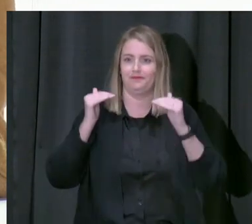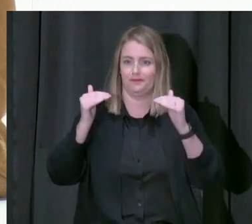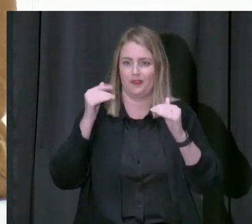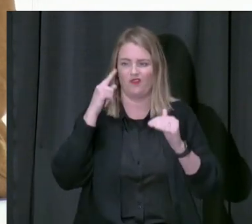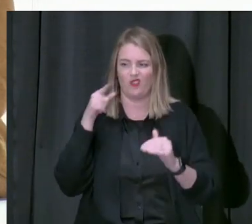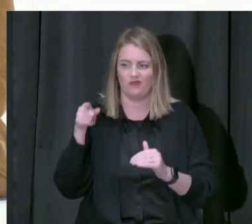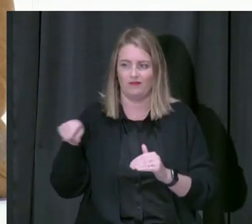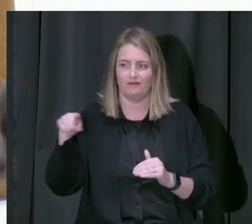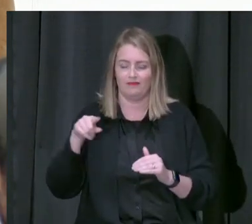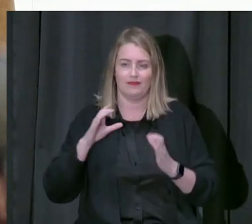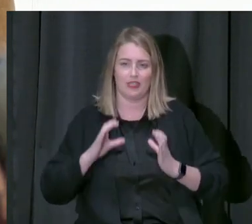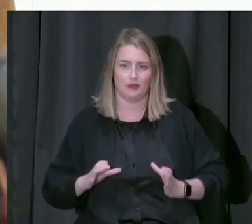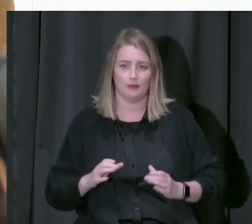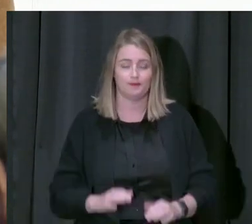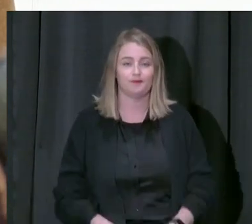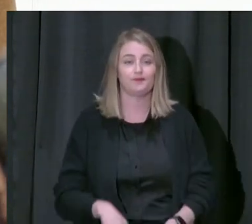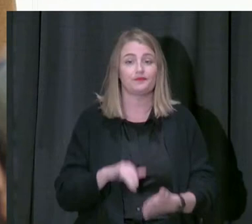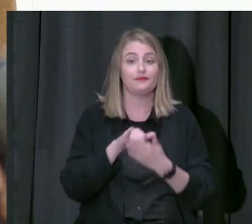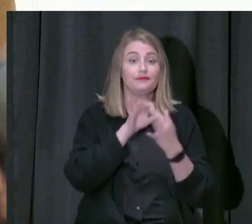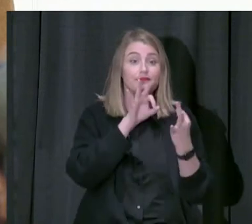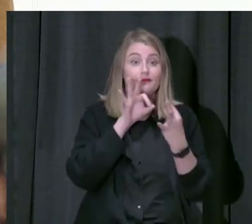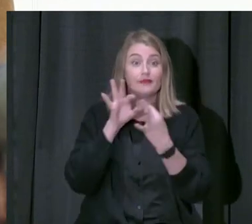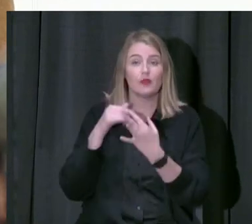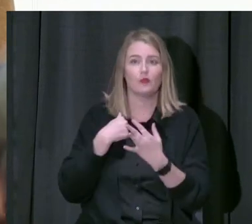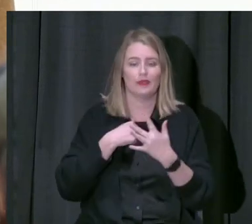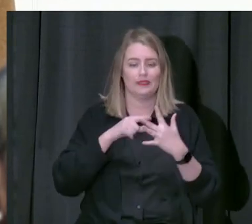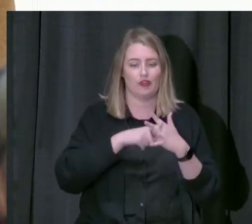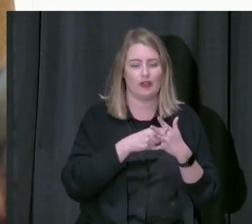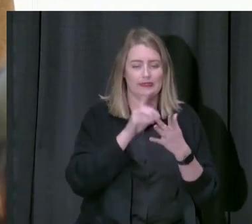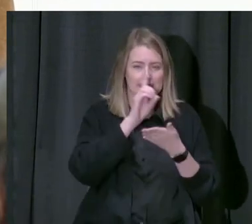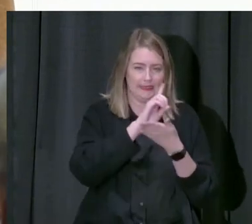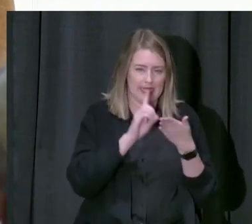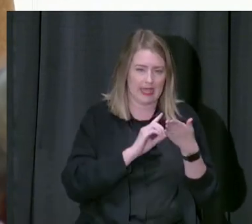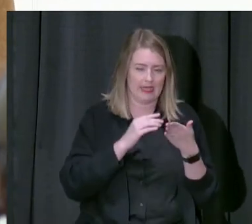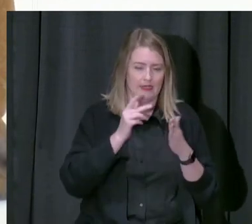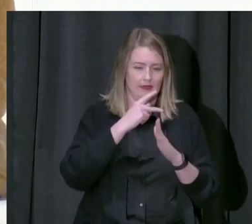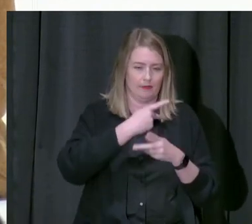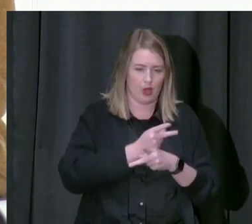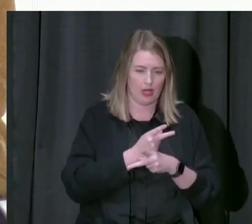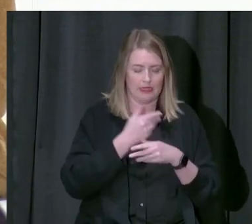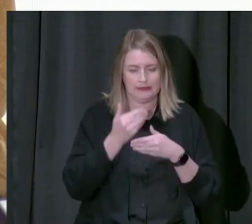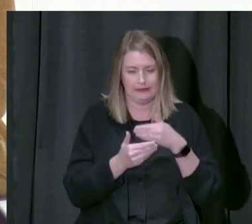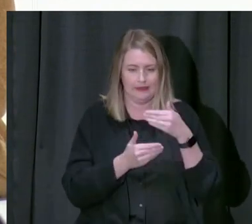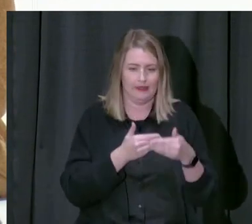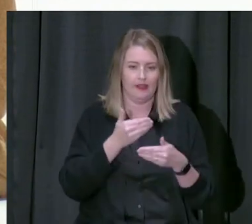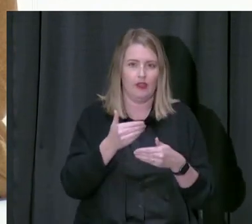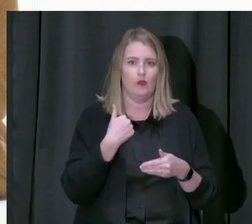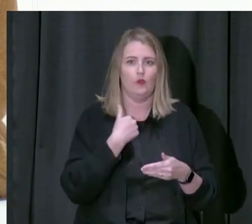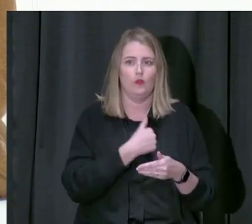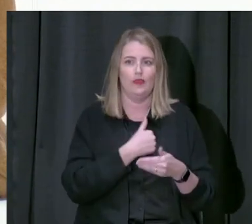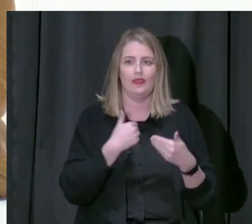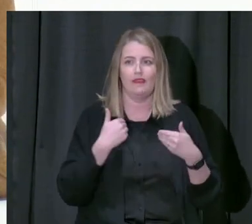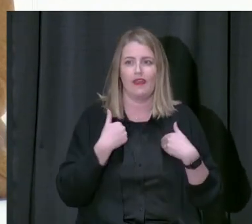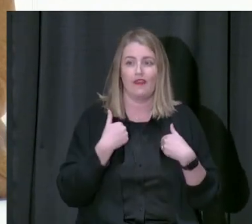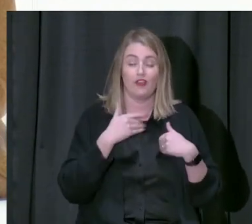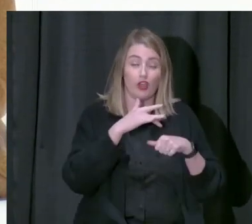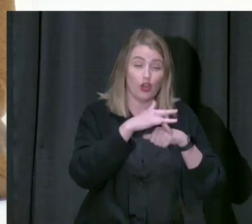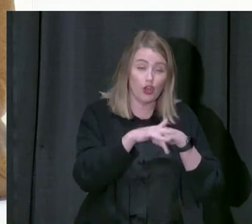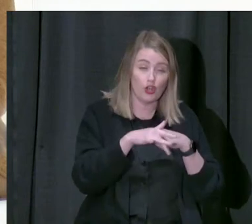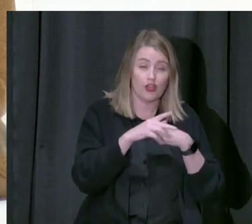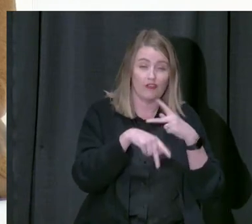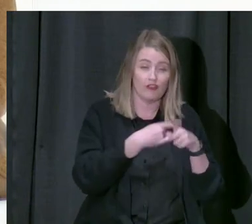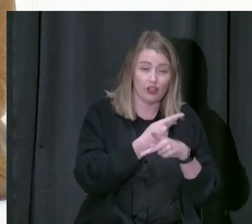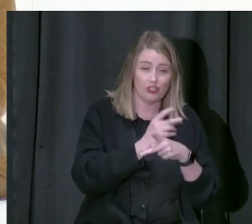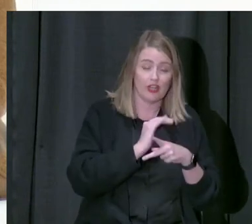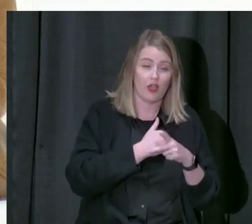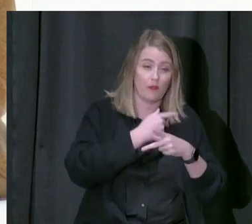And with that input in mind, we start designing our products, and we put together early versions of our